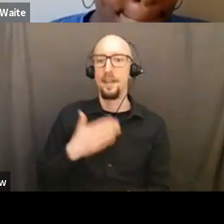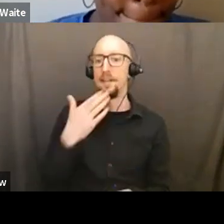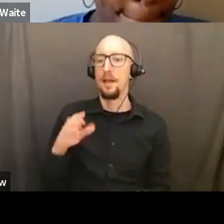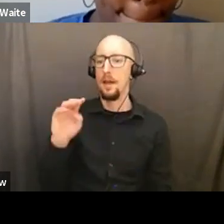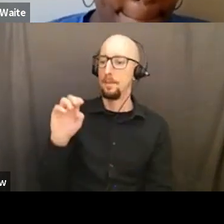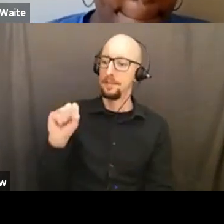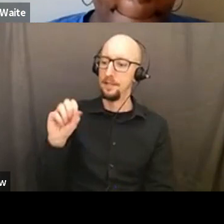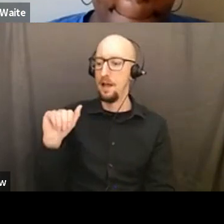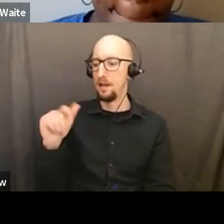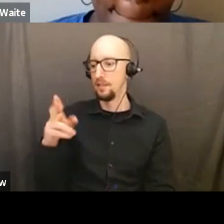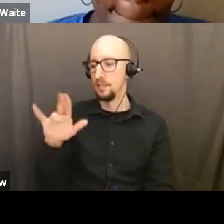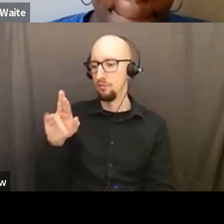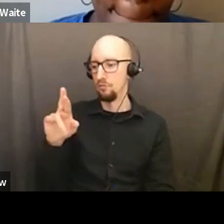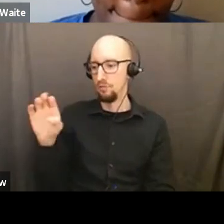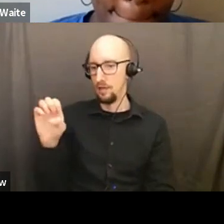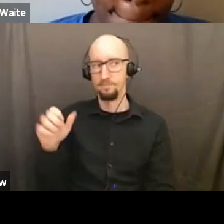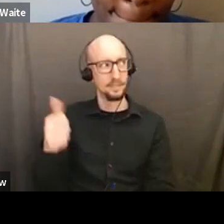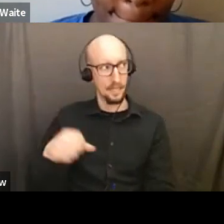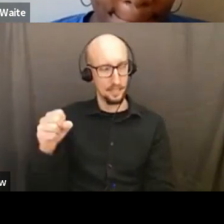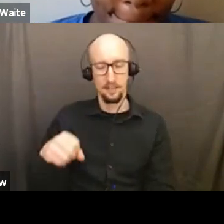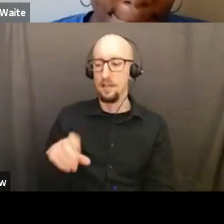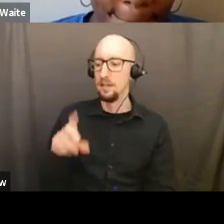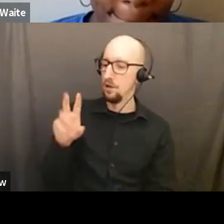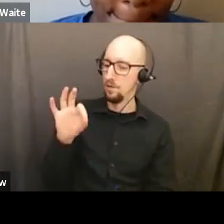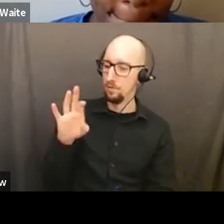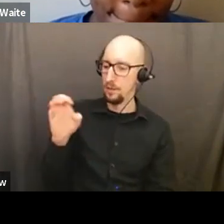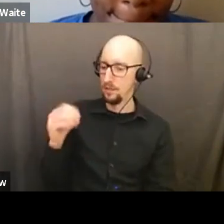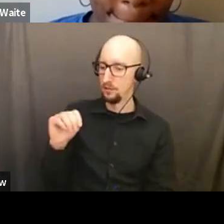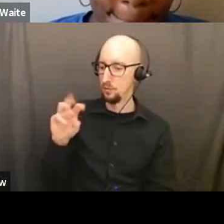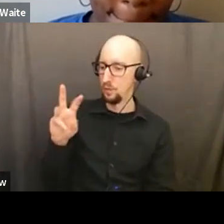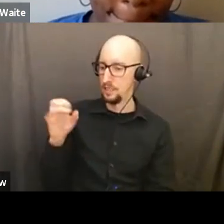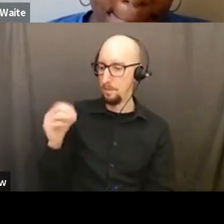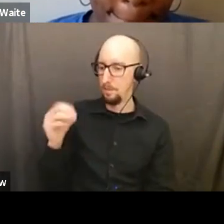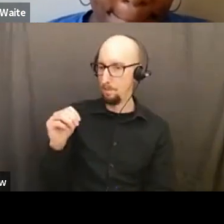Aguirre, Yes. Dr. Freeman Wisdom,